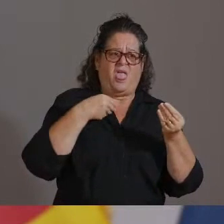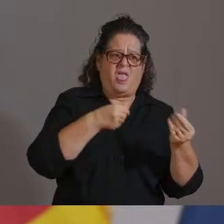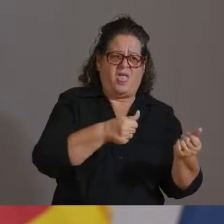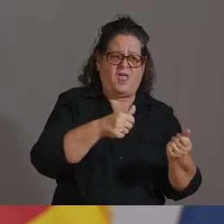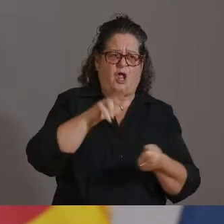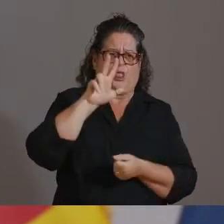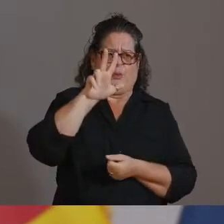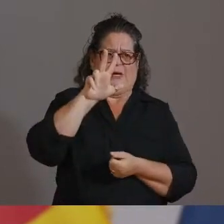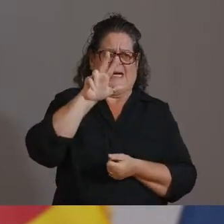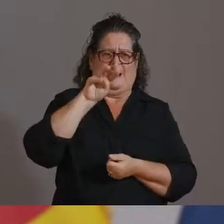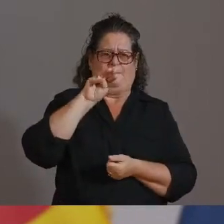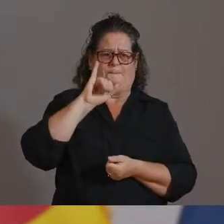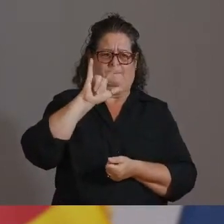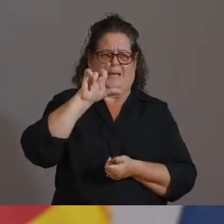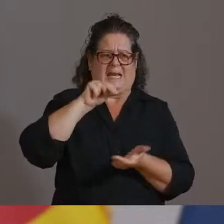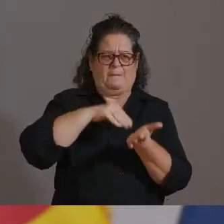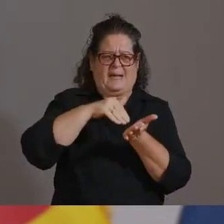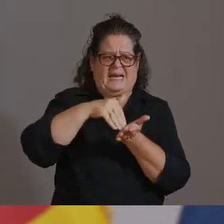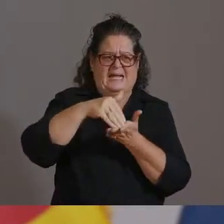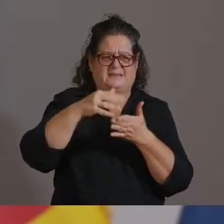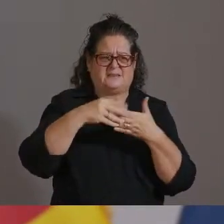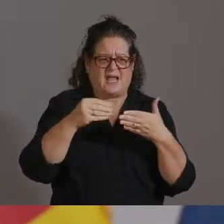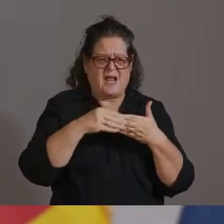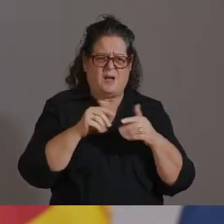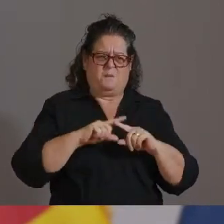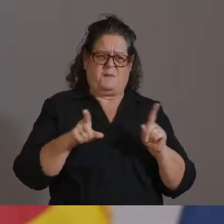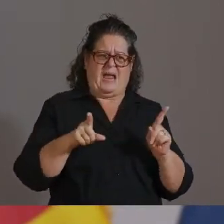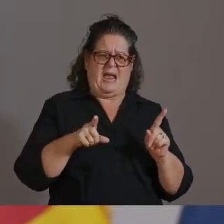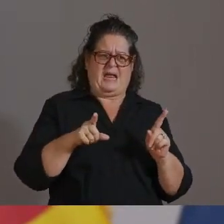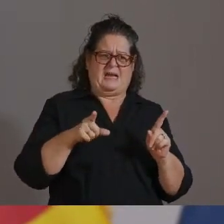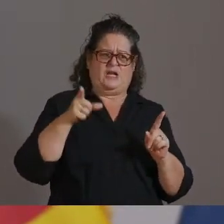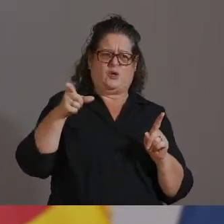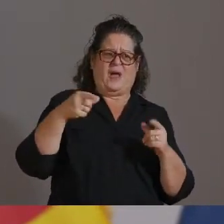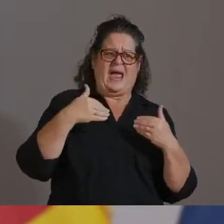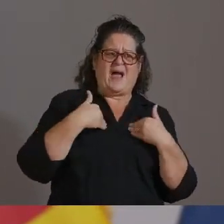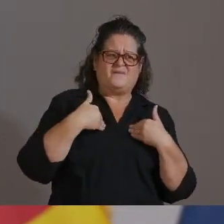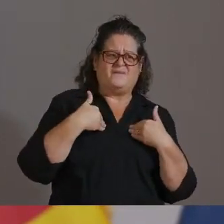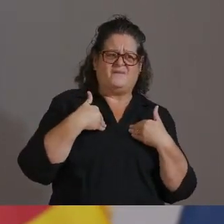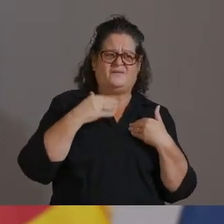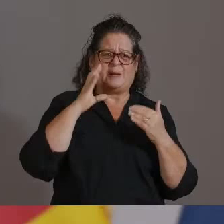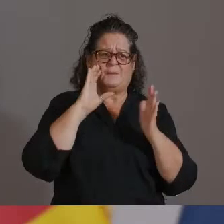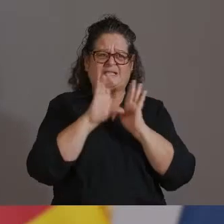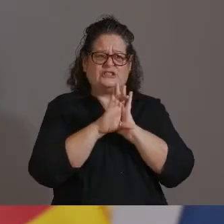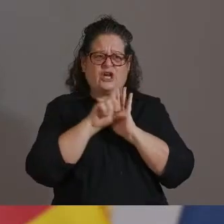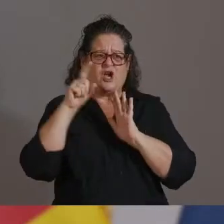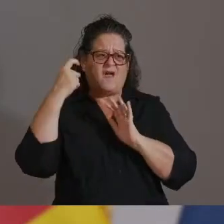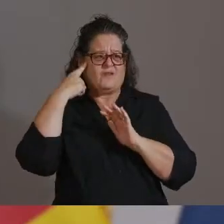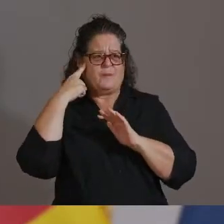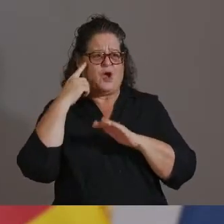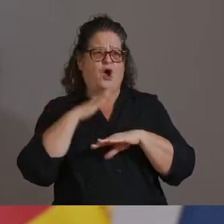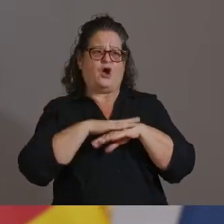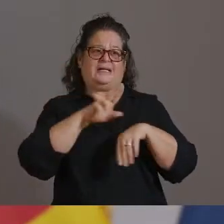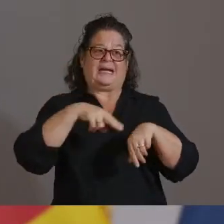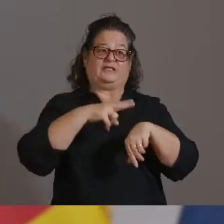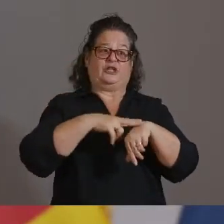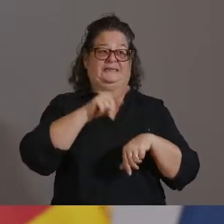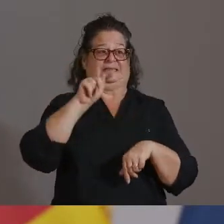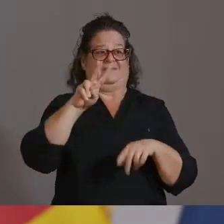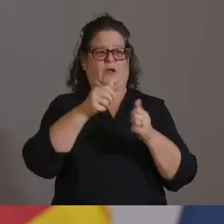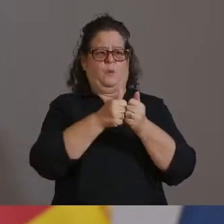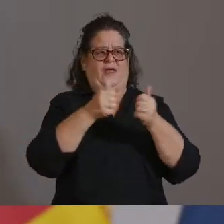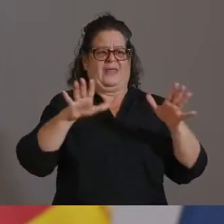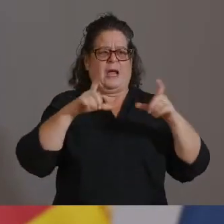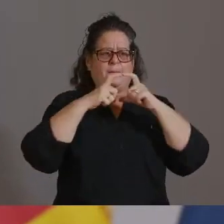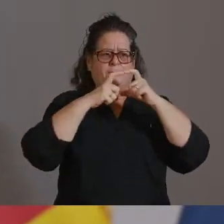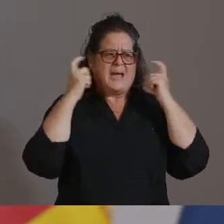get undermined by having pictures of the governor on national television without a mask? Haven't we just blown all that good PR? I think